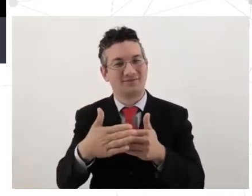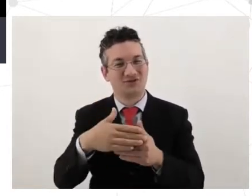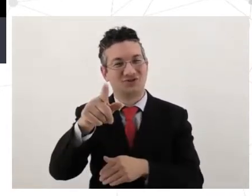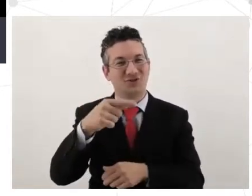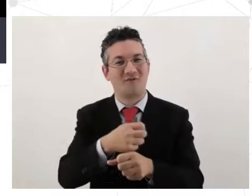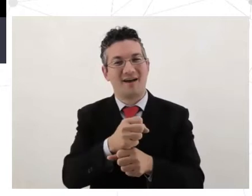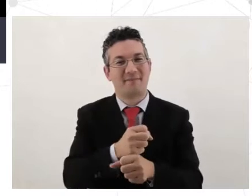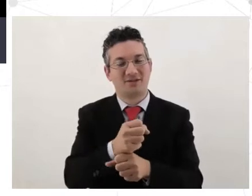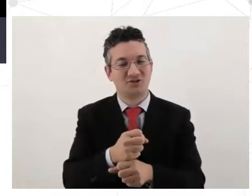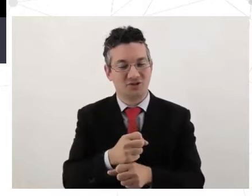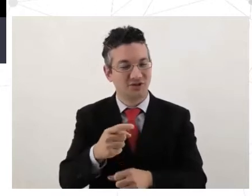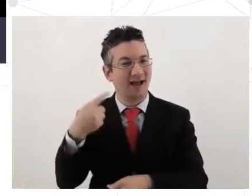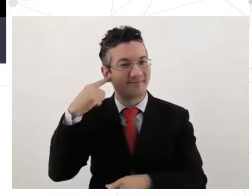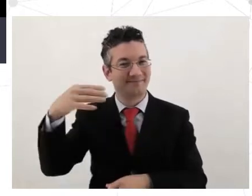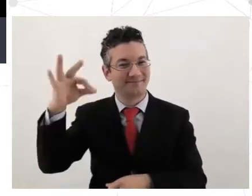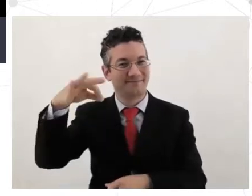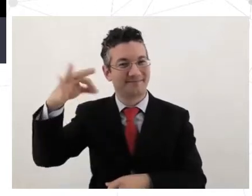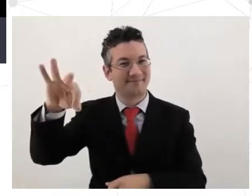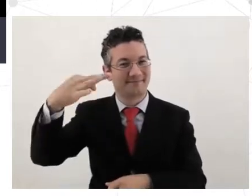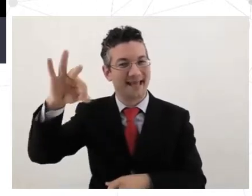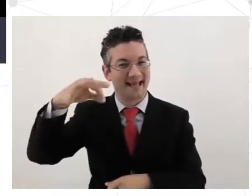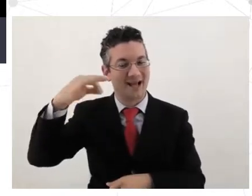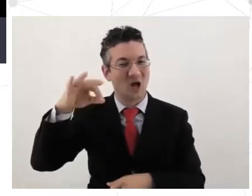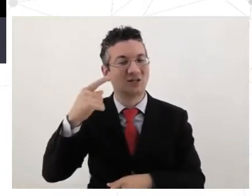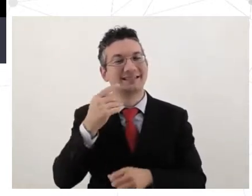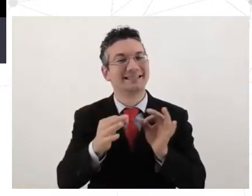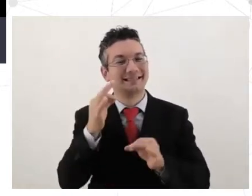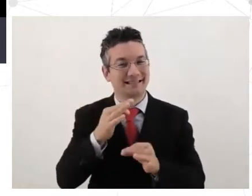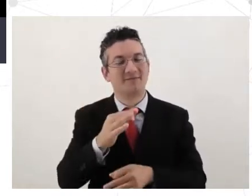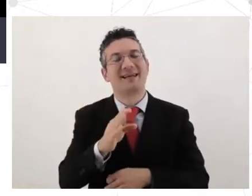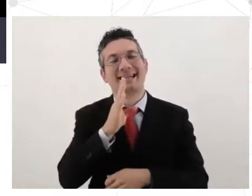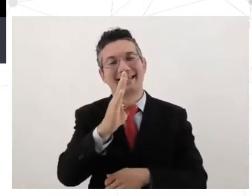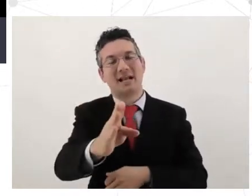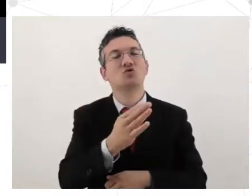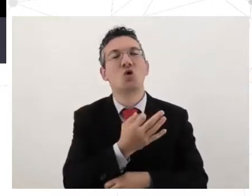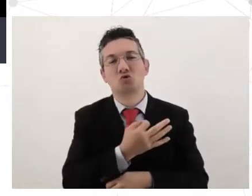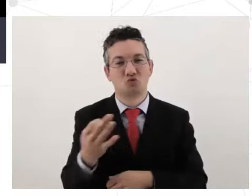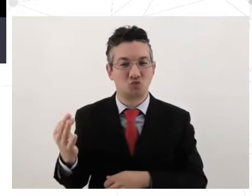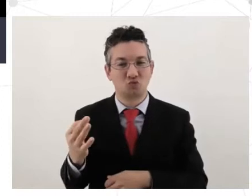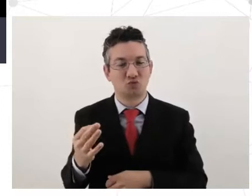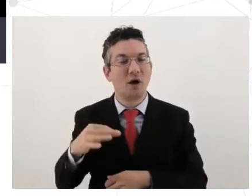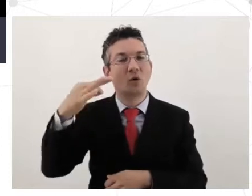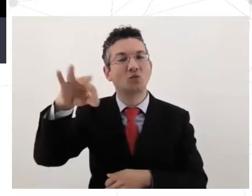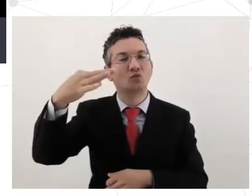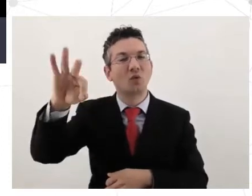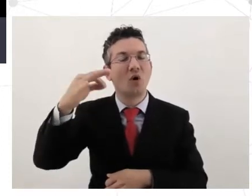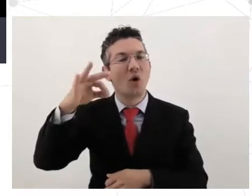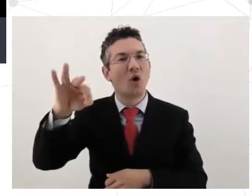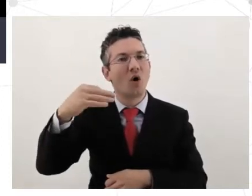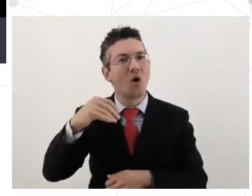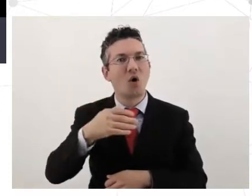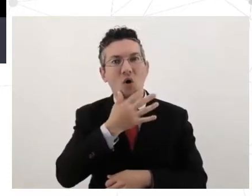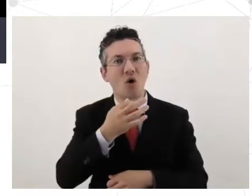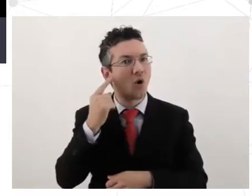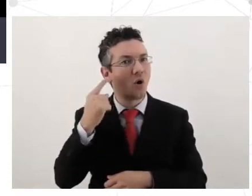a pharmacy, and we are going to set a marker. So when I press set a beacon, there is a button